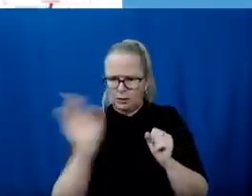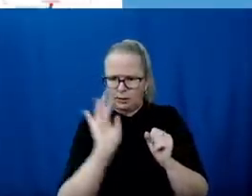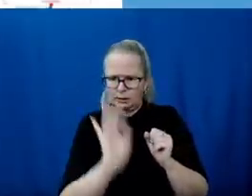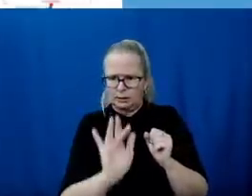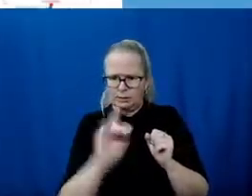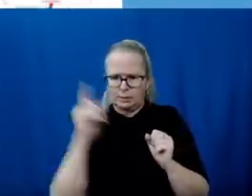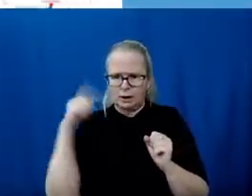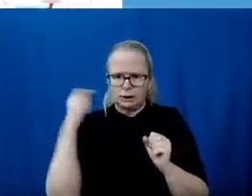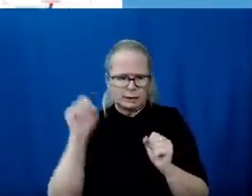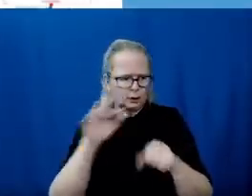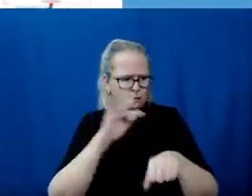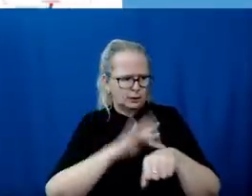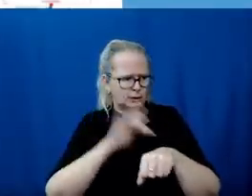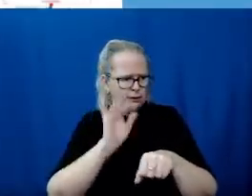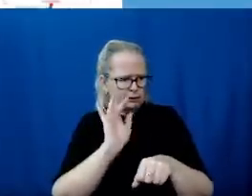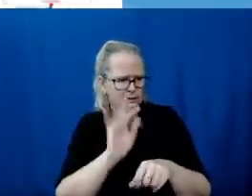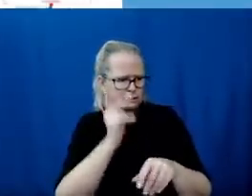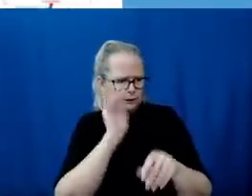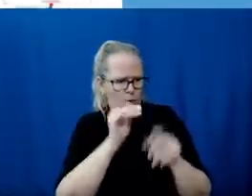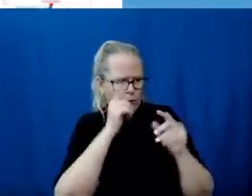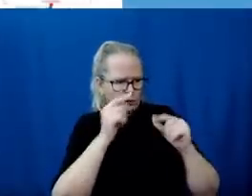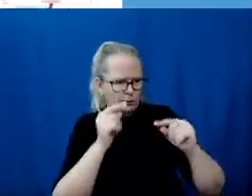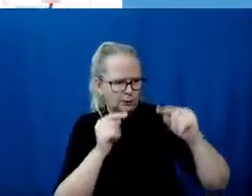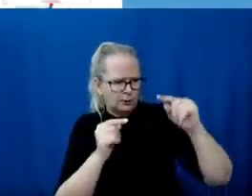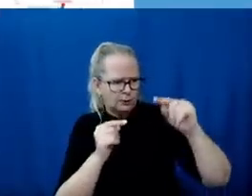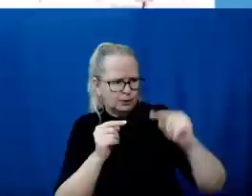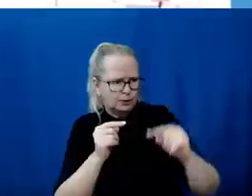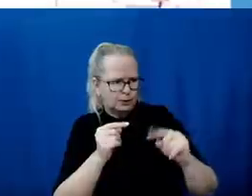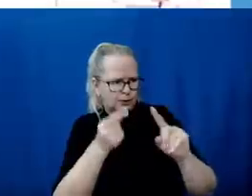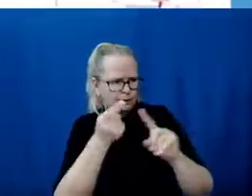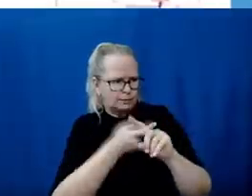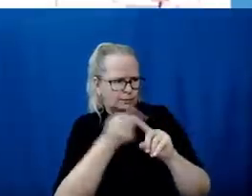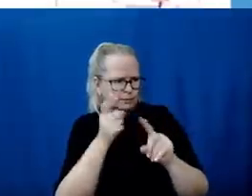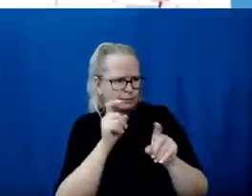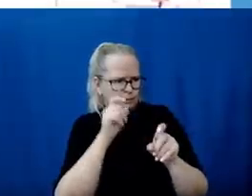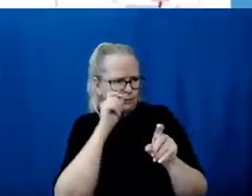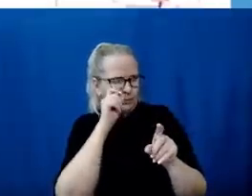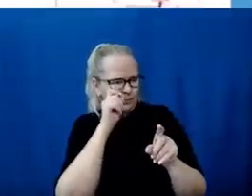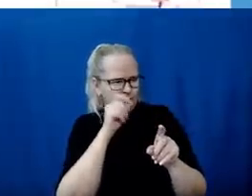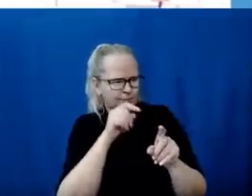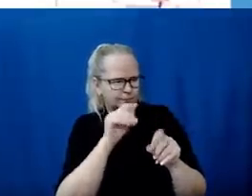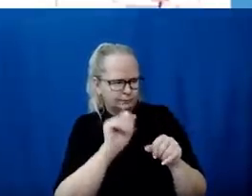Not sure if you can click on that link there, Michelle.